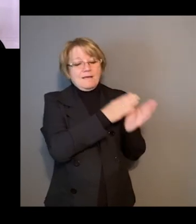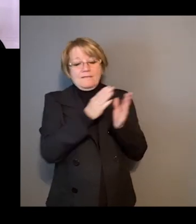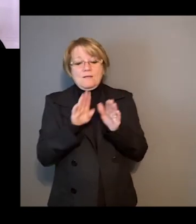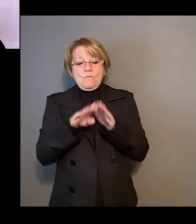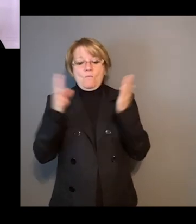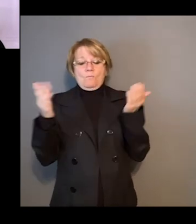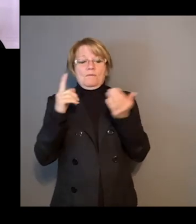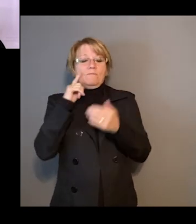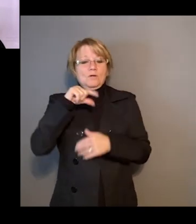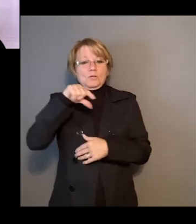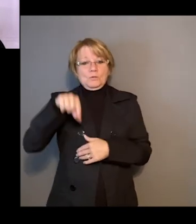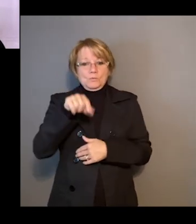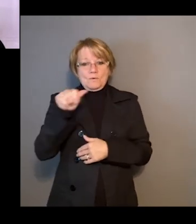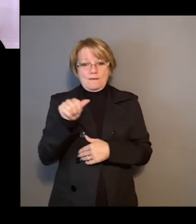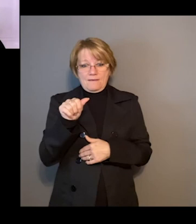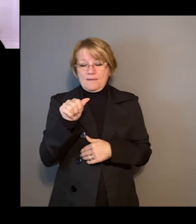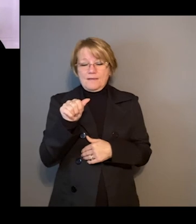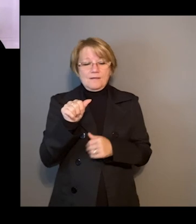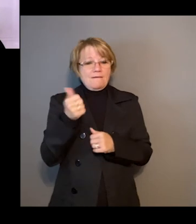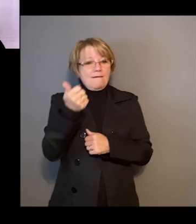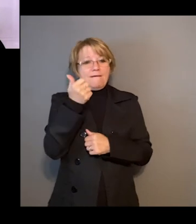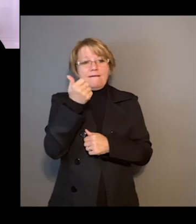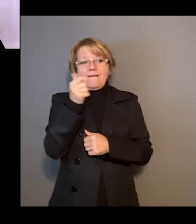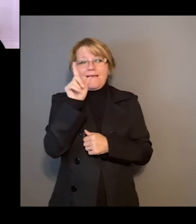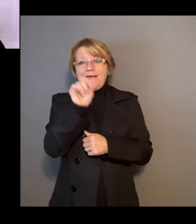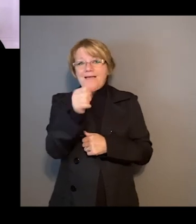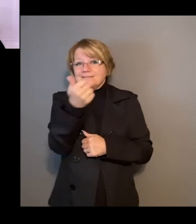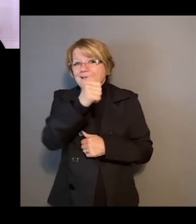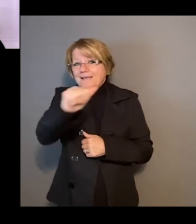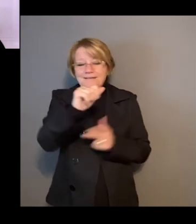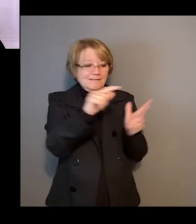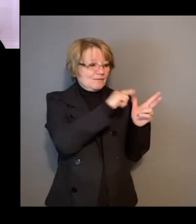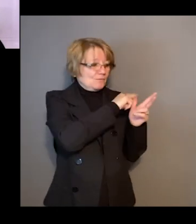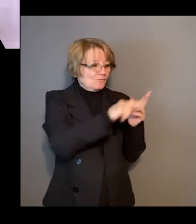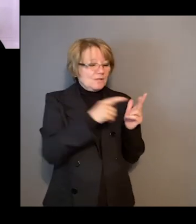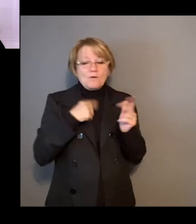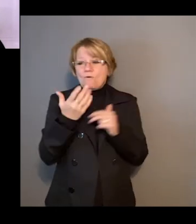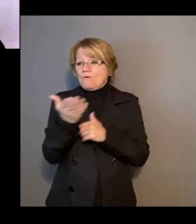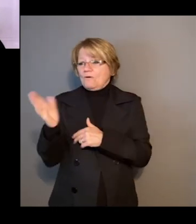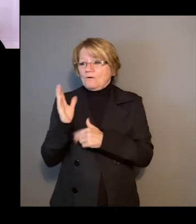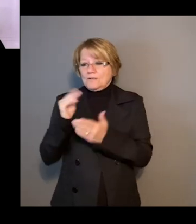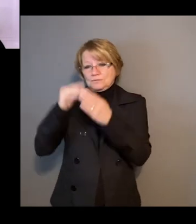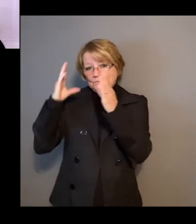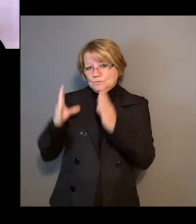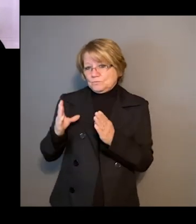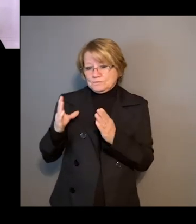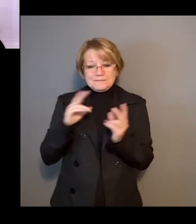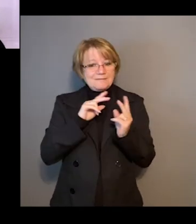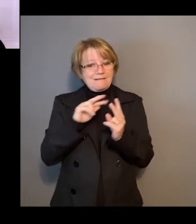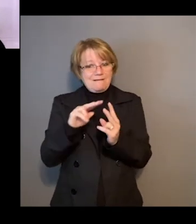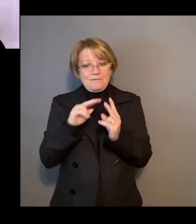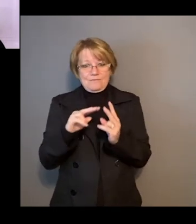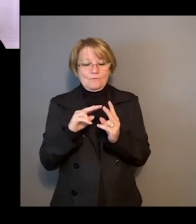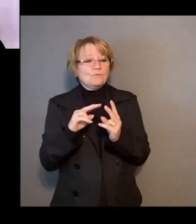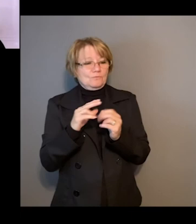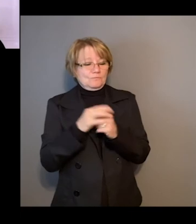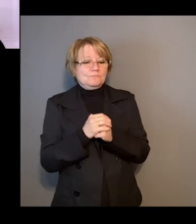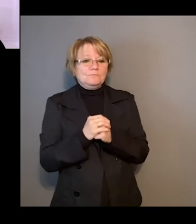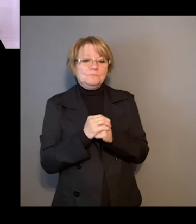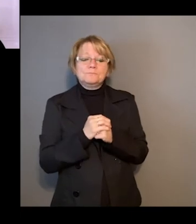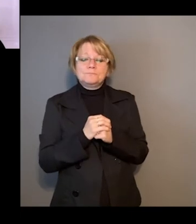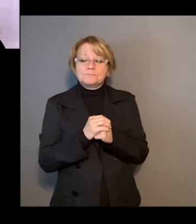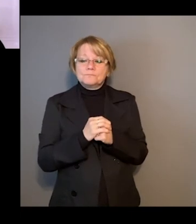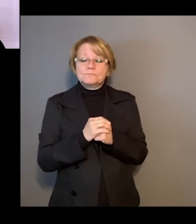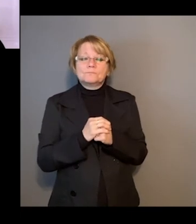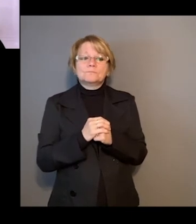men, or our panelists of students and alumni that we just spoke with. So I'll open up the floor